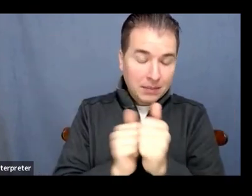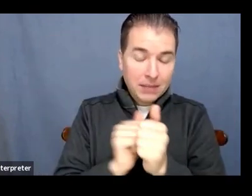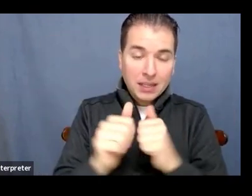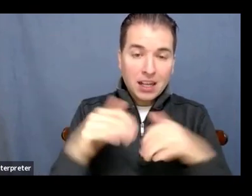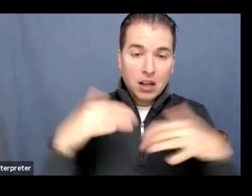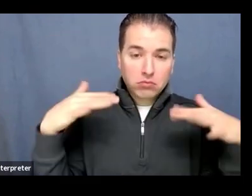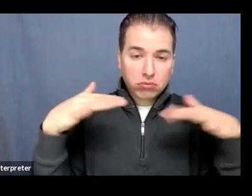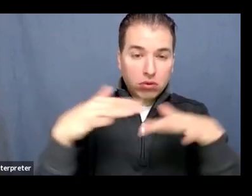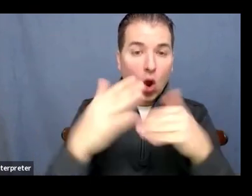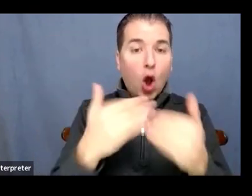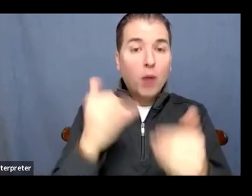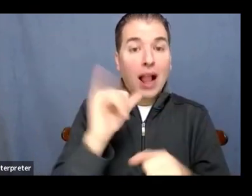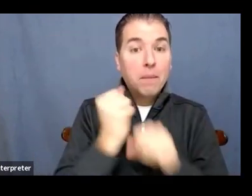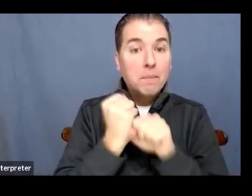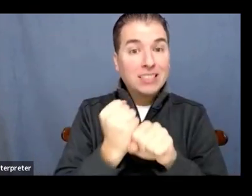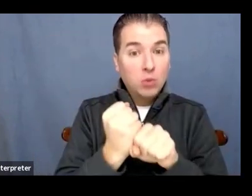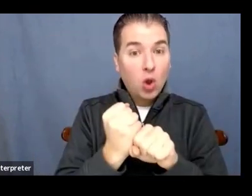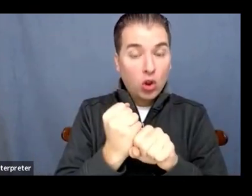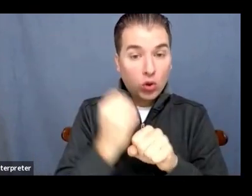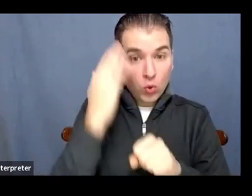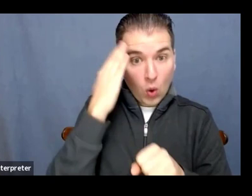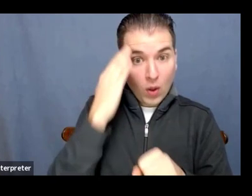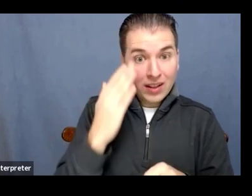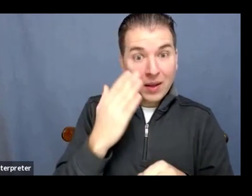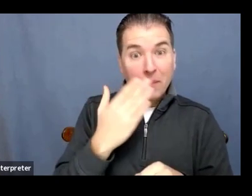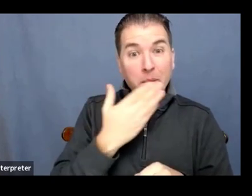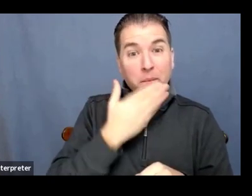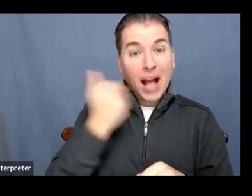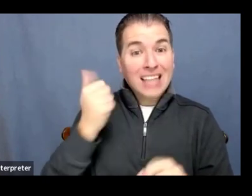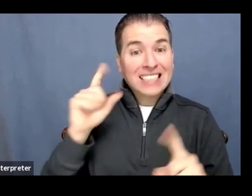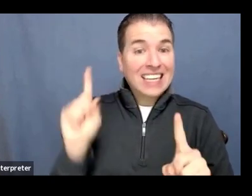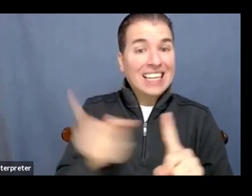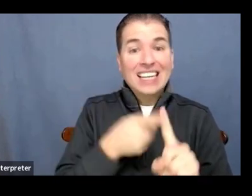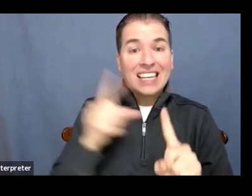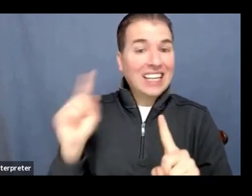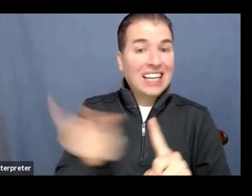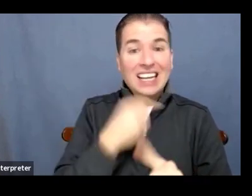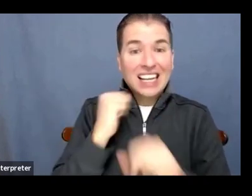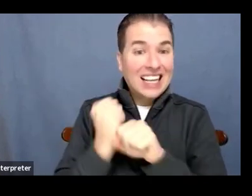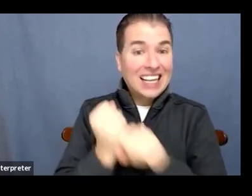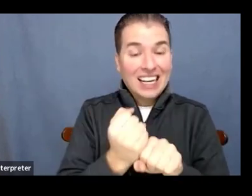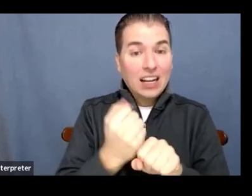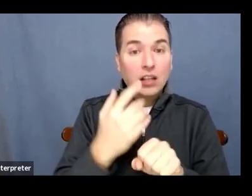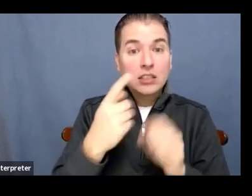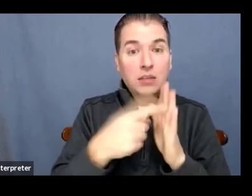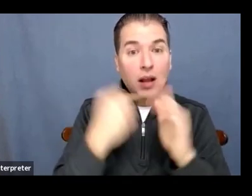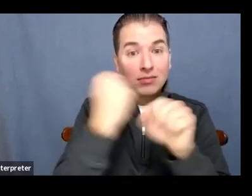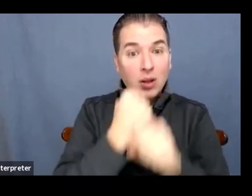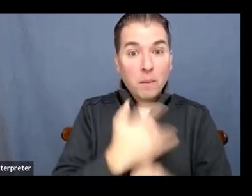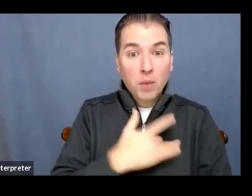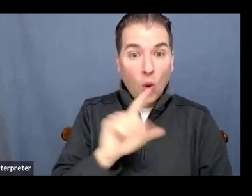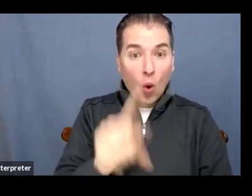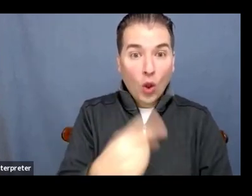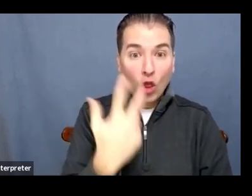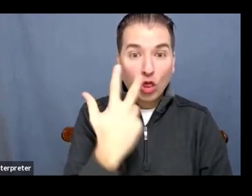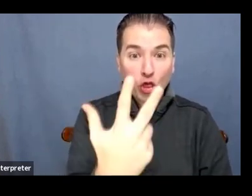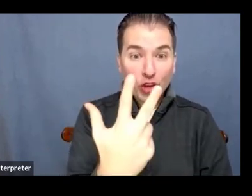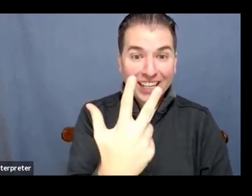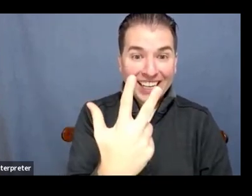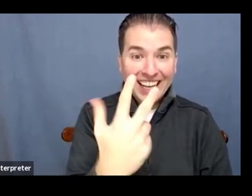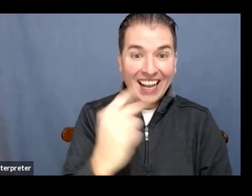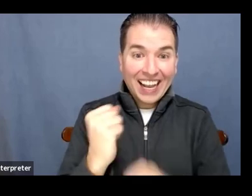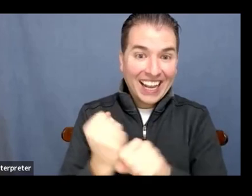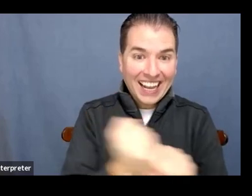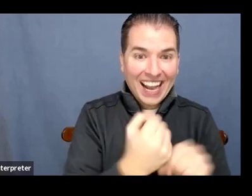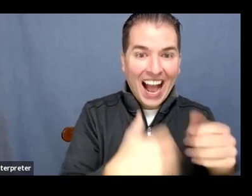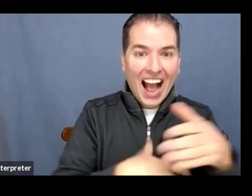right? So the best hitters, if they're lucky, you know, get 3 hits out of every 10 times at bat, and the other 7 times